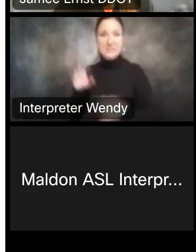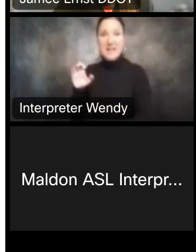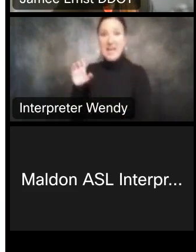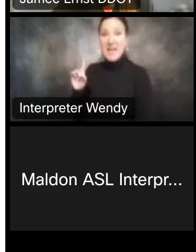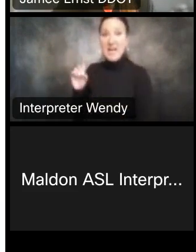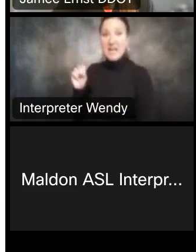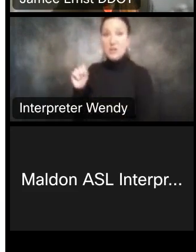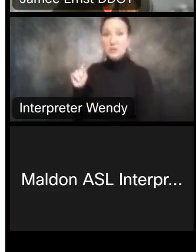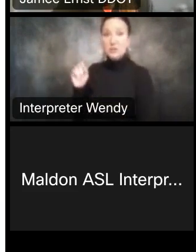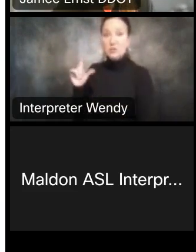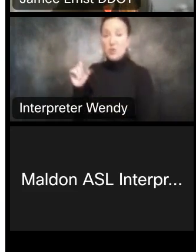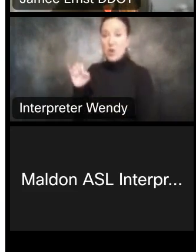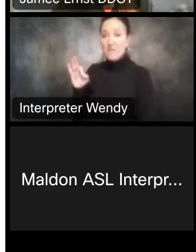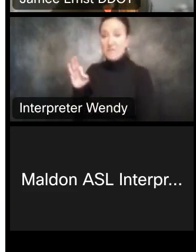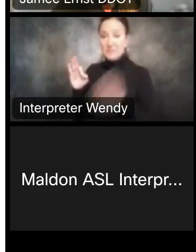call.